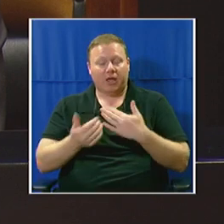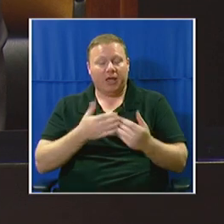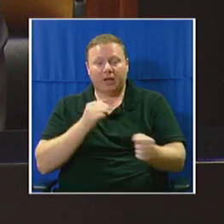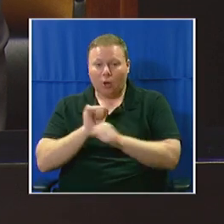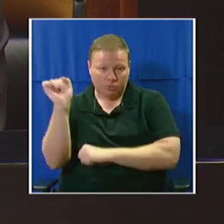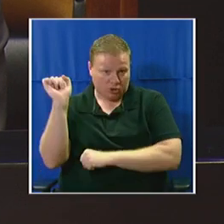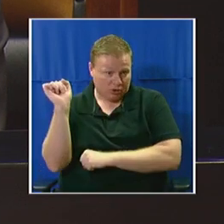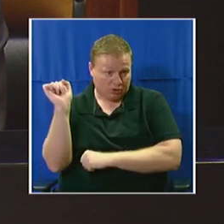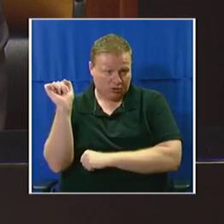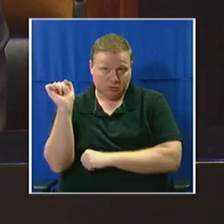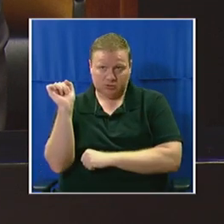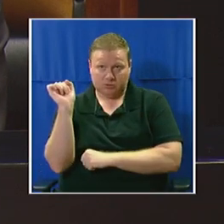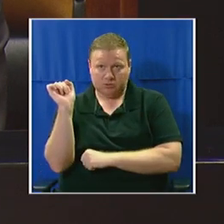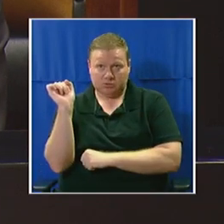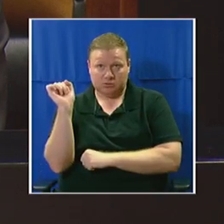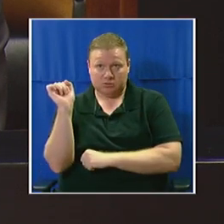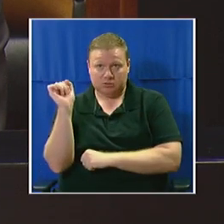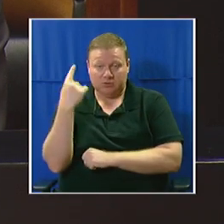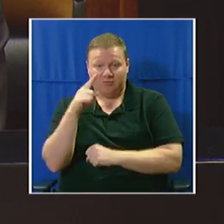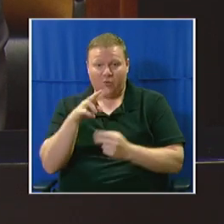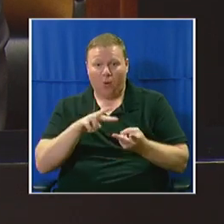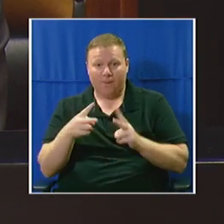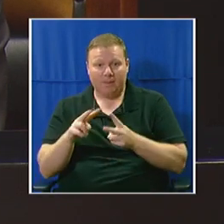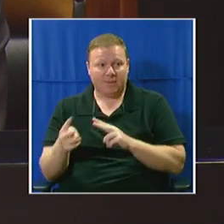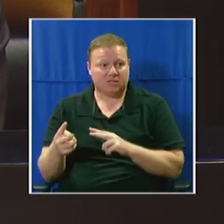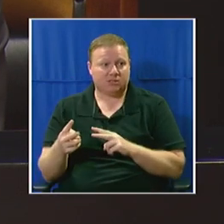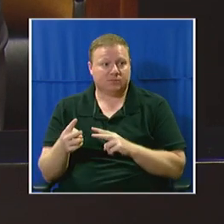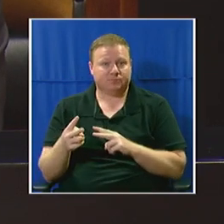202 act number 42 of